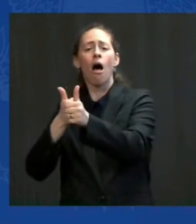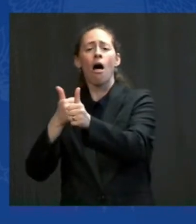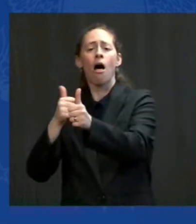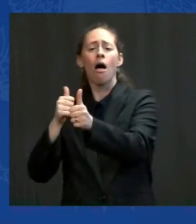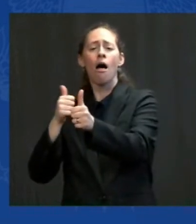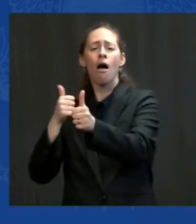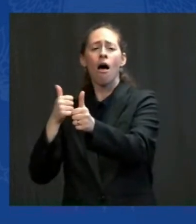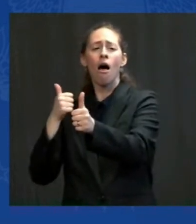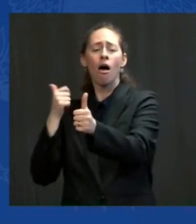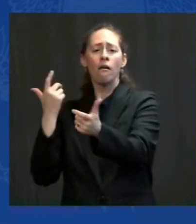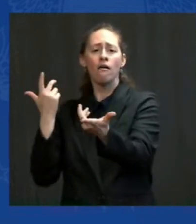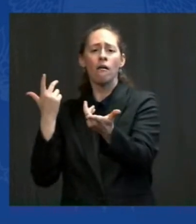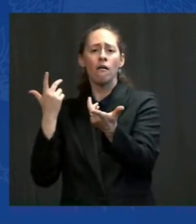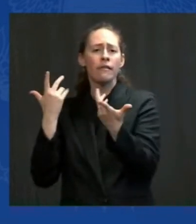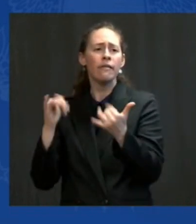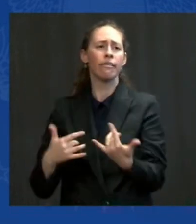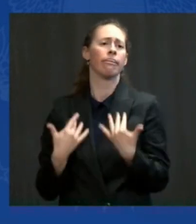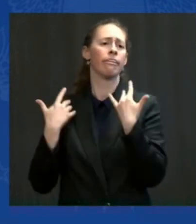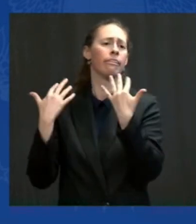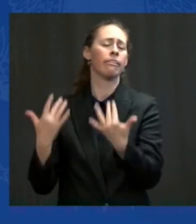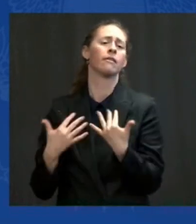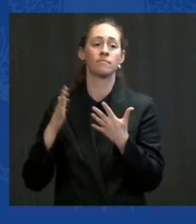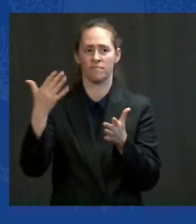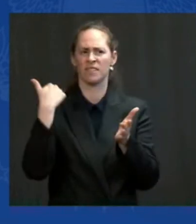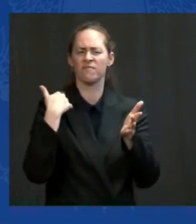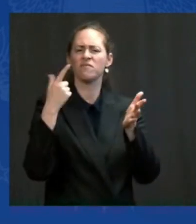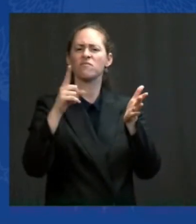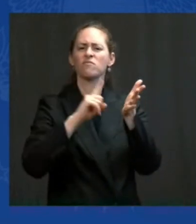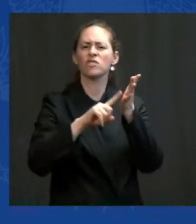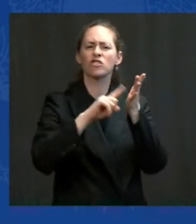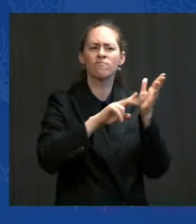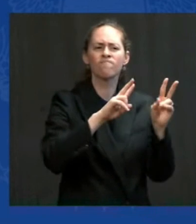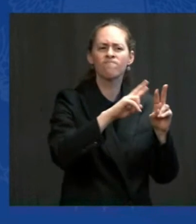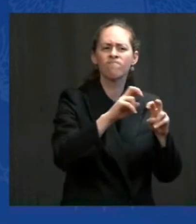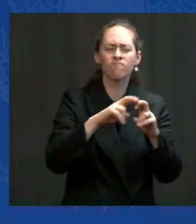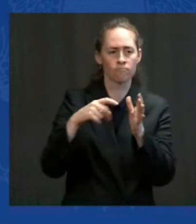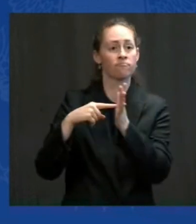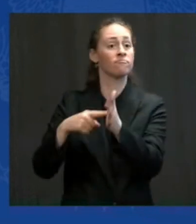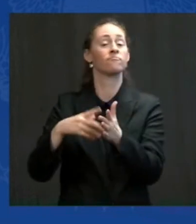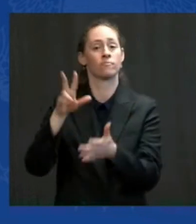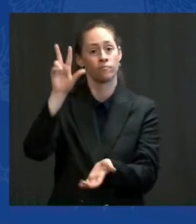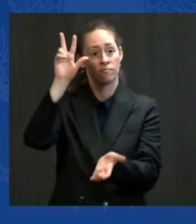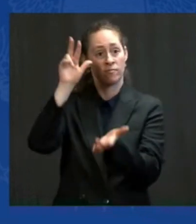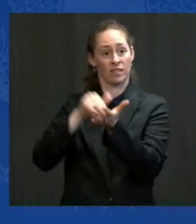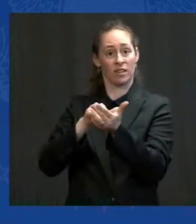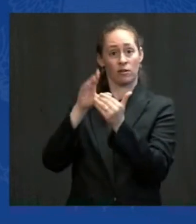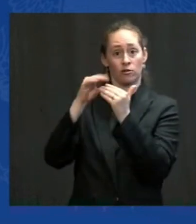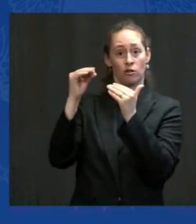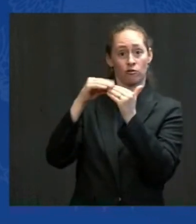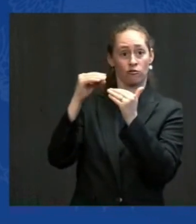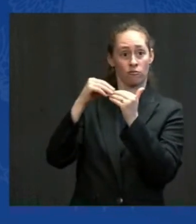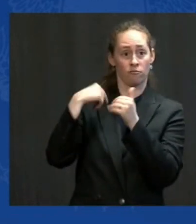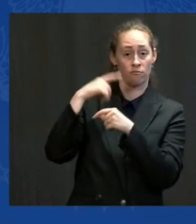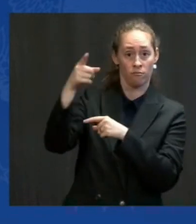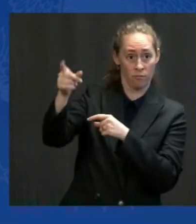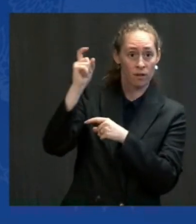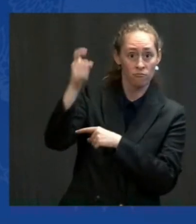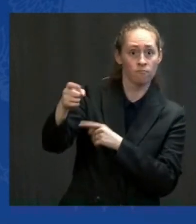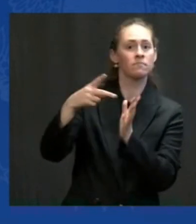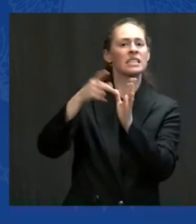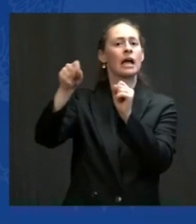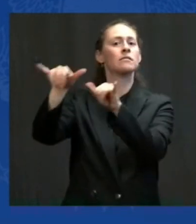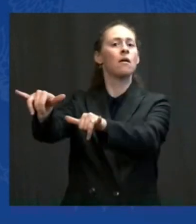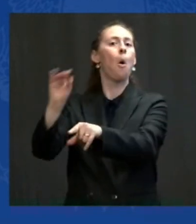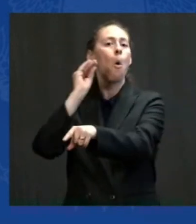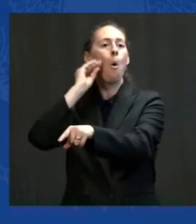that $3,000 spent helping a senior stay in their home by providing, it saves the country more